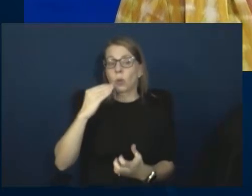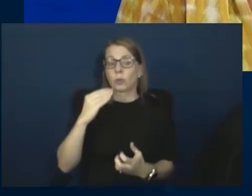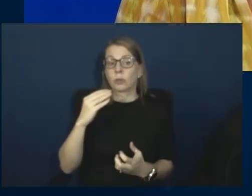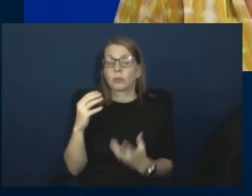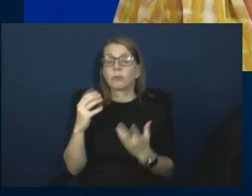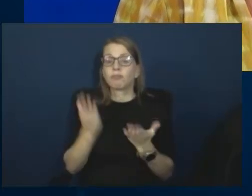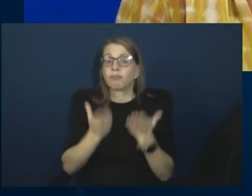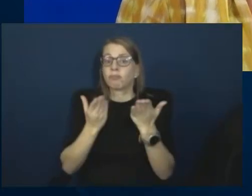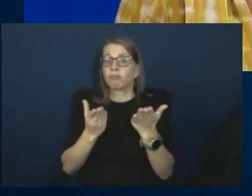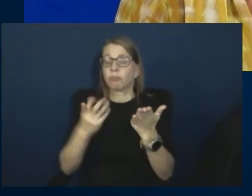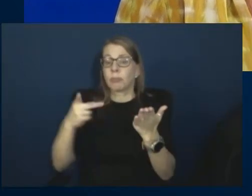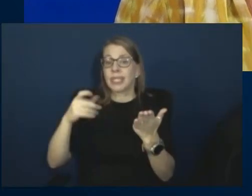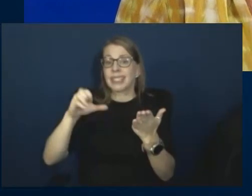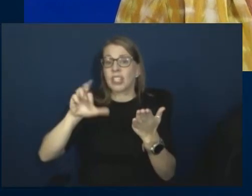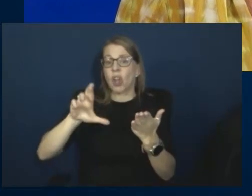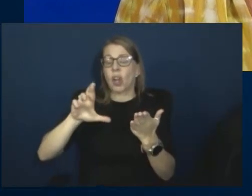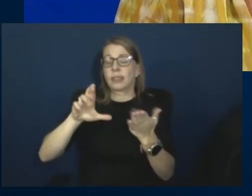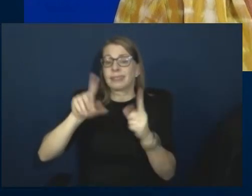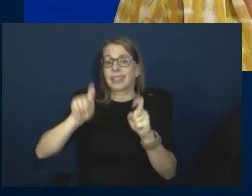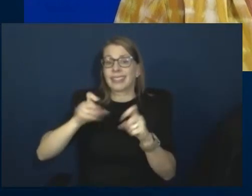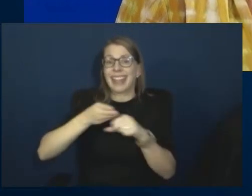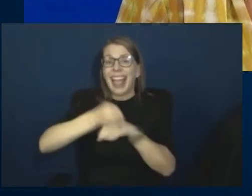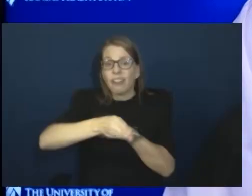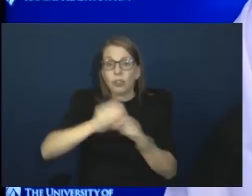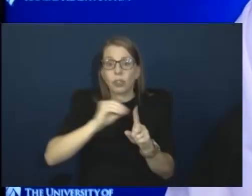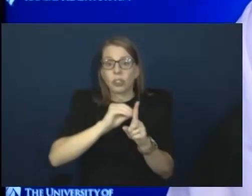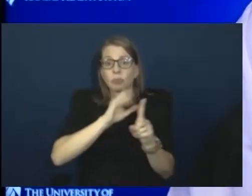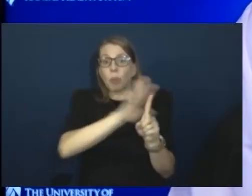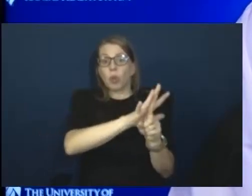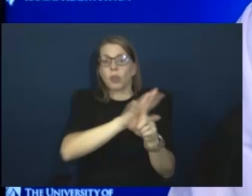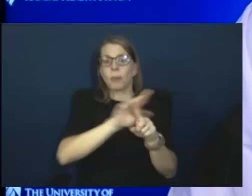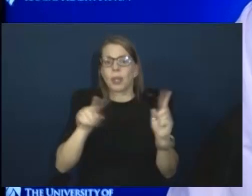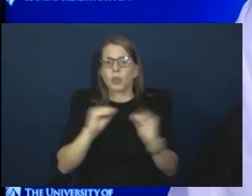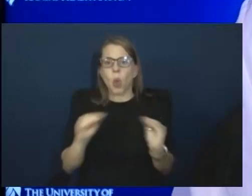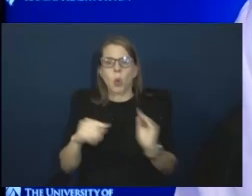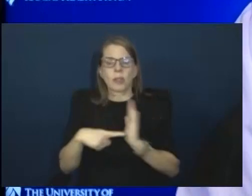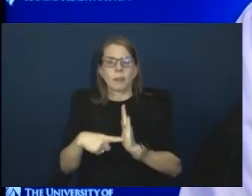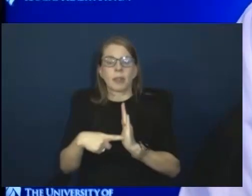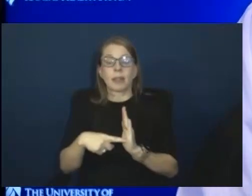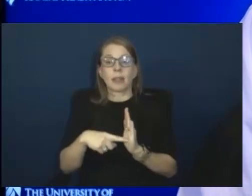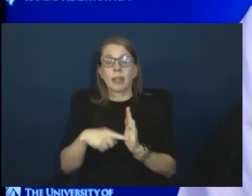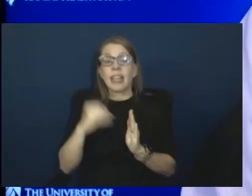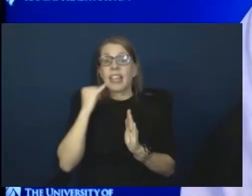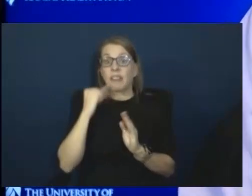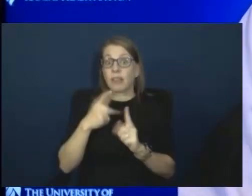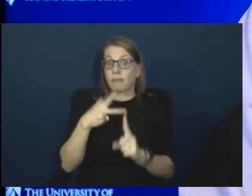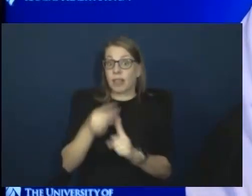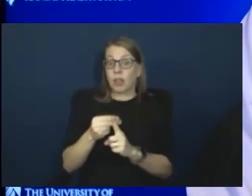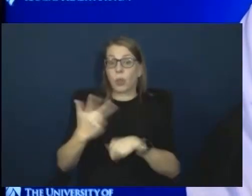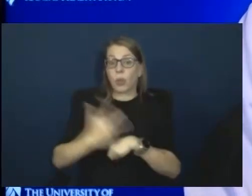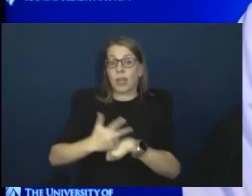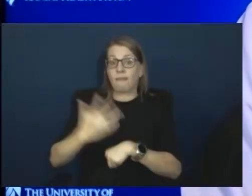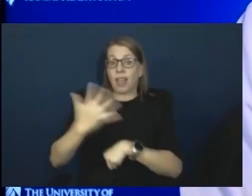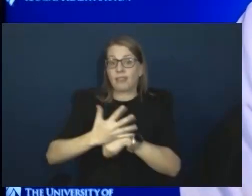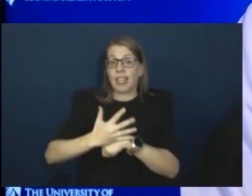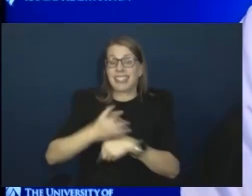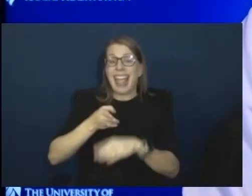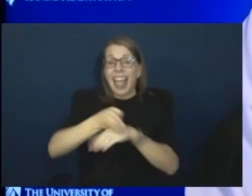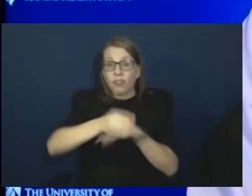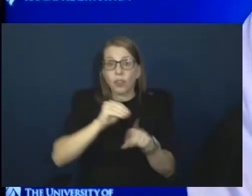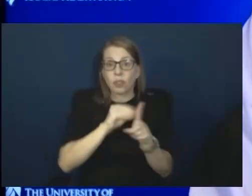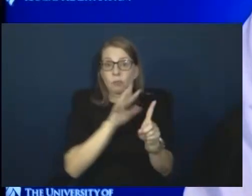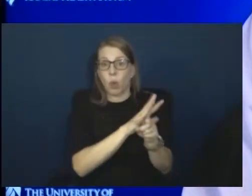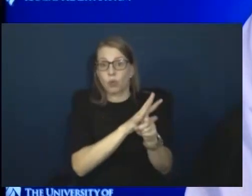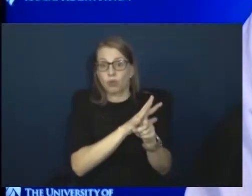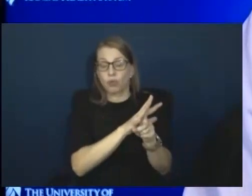after an exposure, but you have no symptoms? Well, if you're vaccinated, the guidance would be testing 3 to 5 days after that exposure. If you're not having any